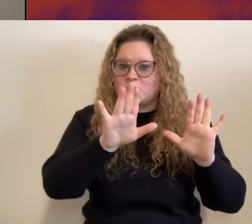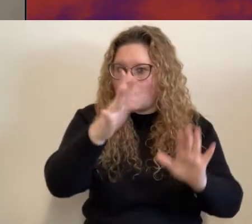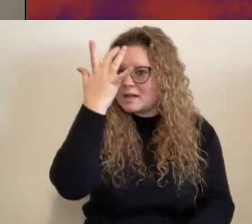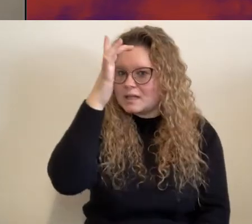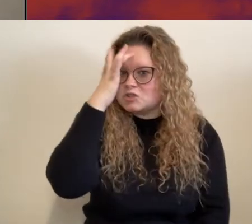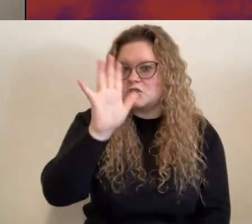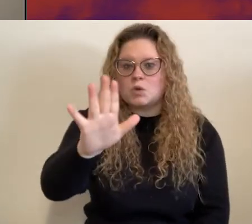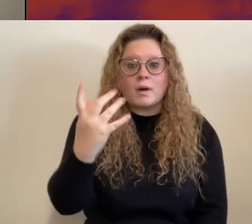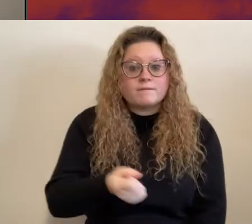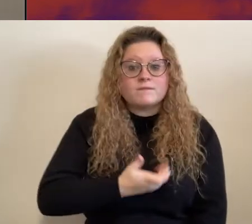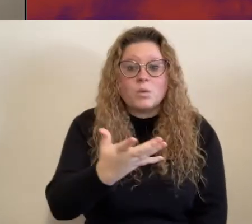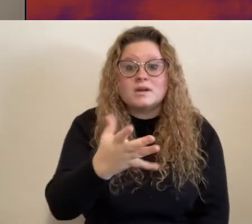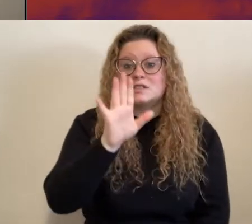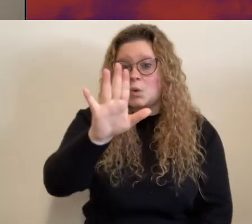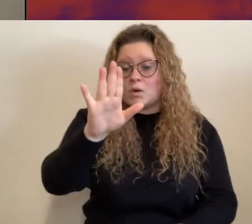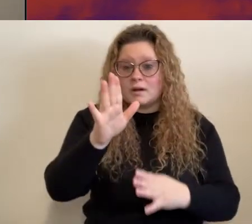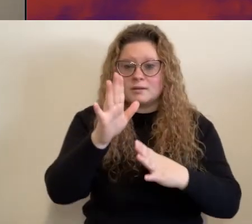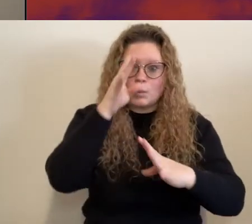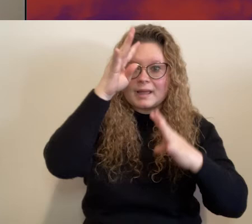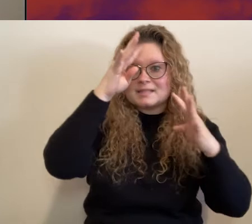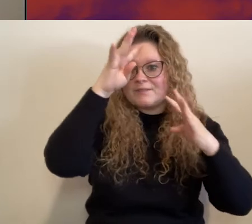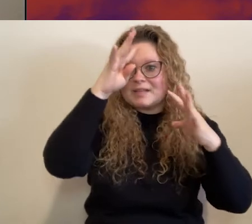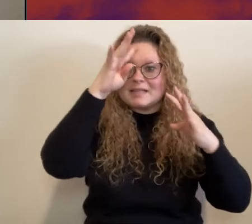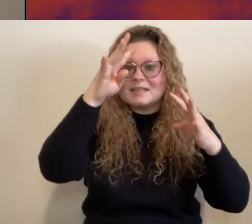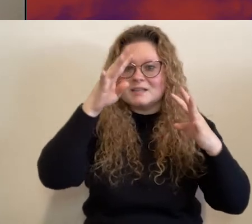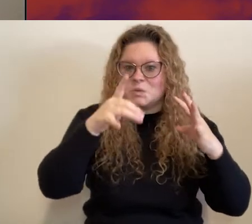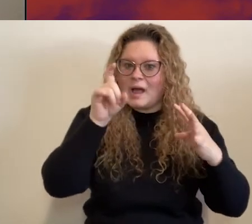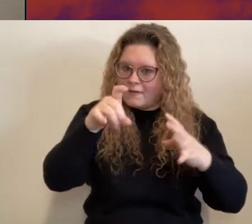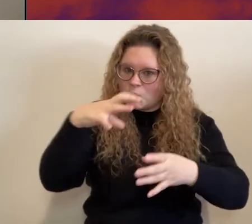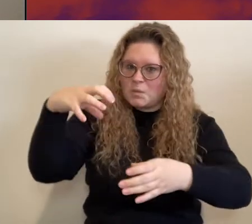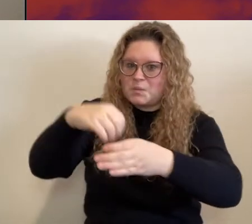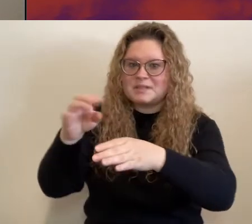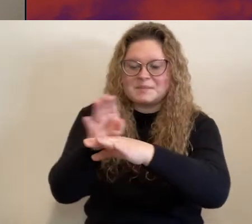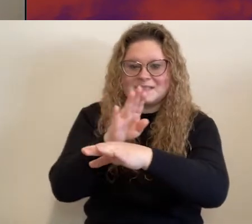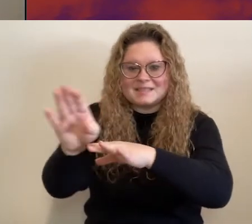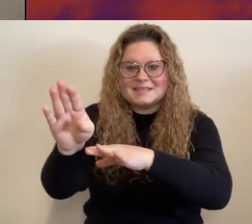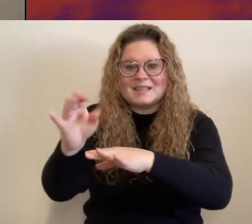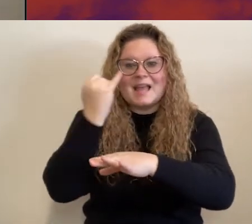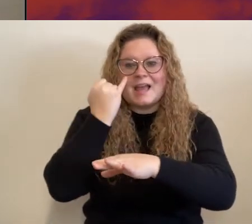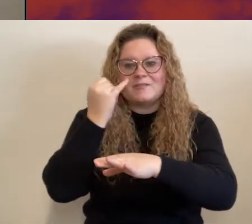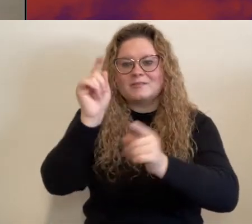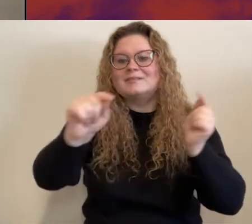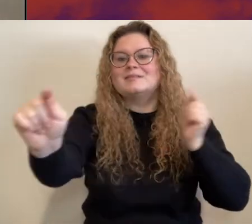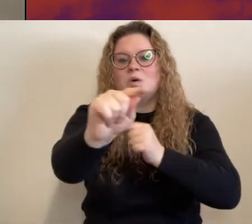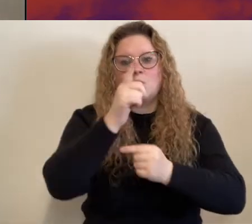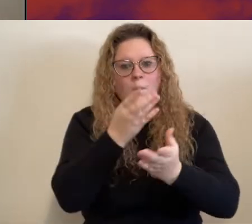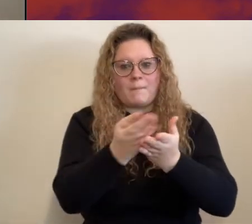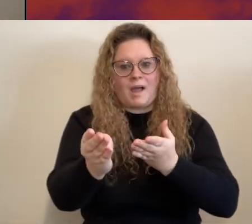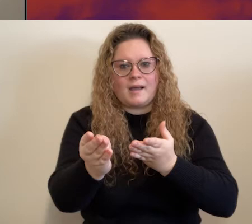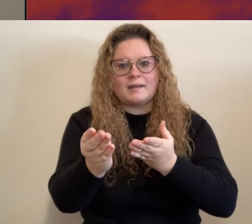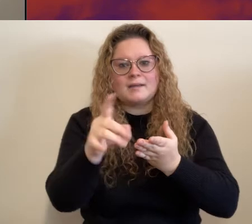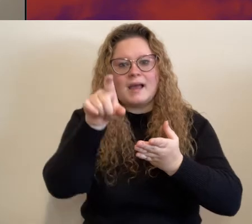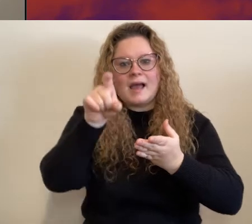the creativity through your being on a consistent basis in order for people to really feel who you are. And